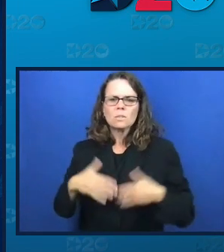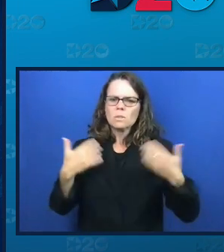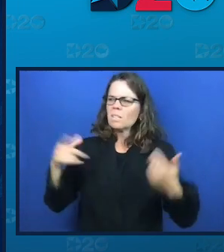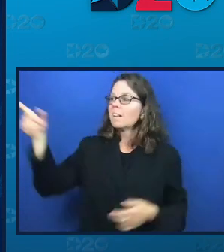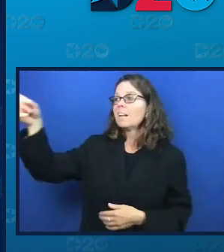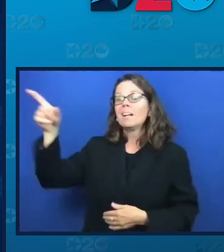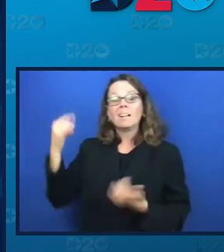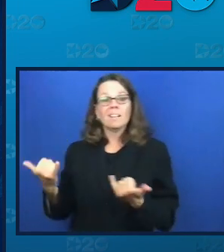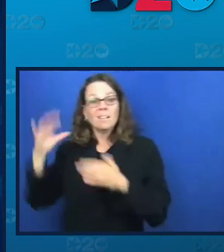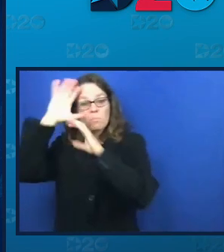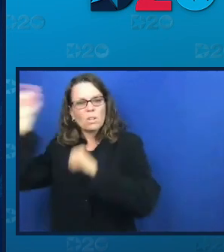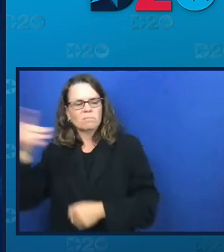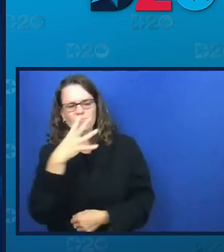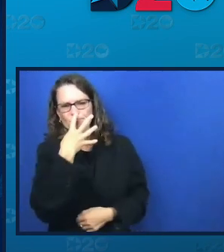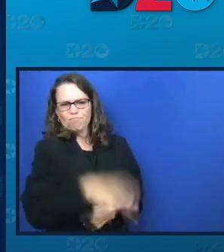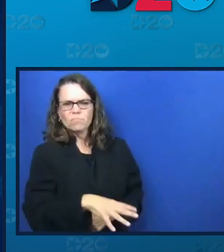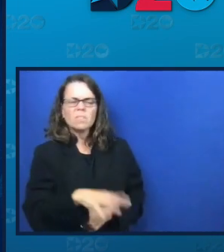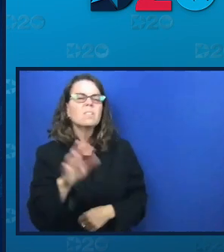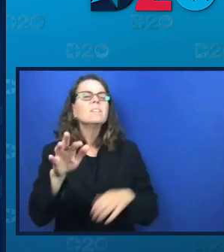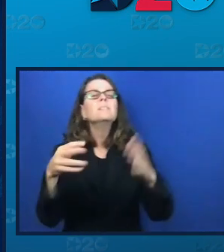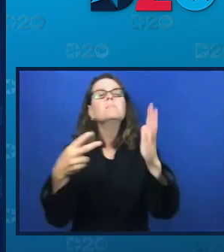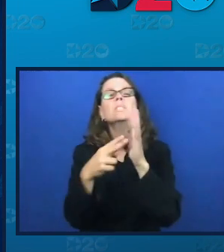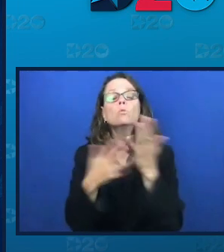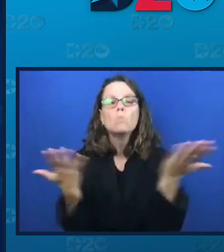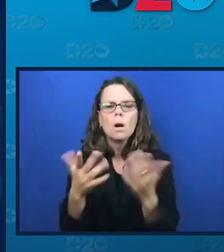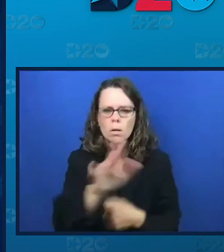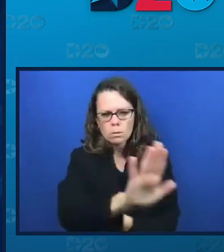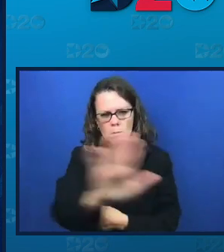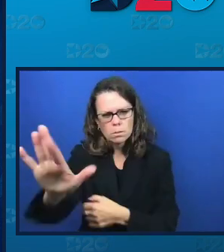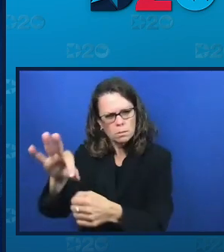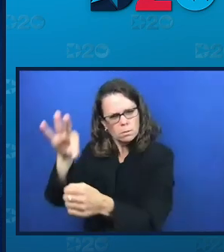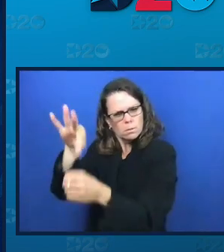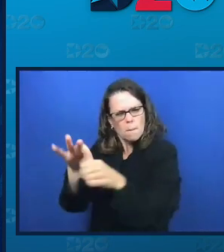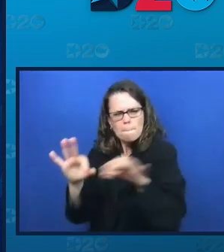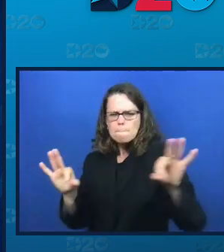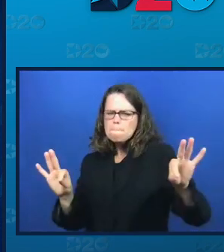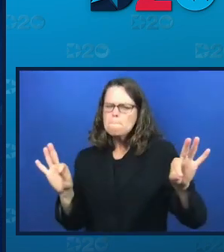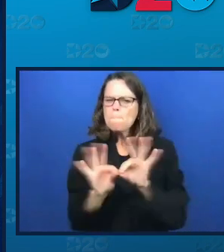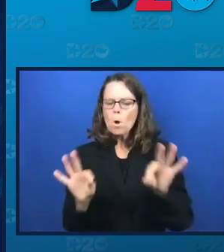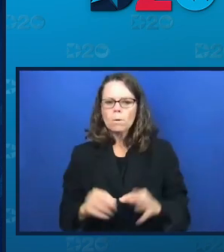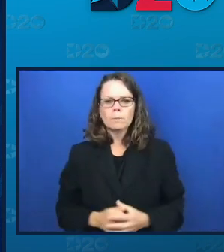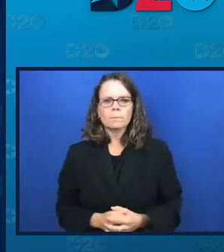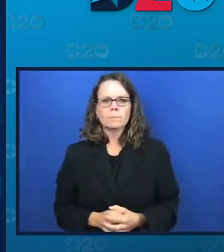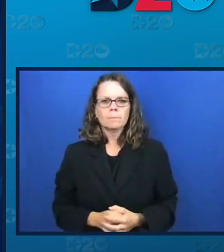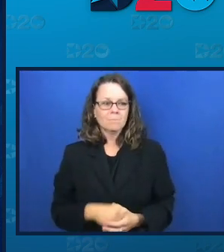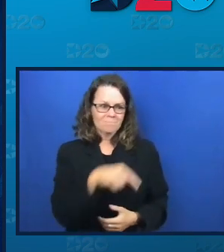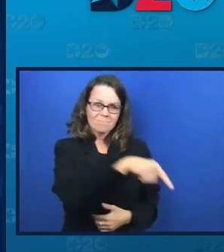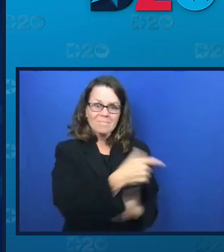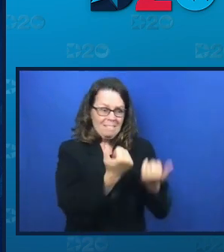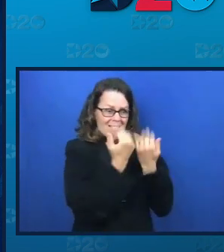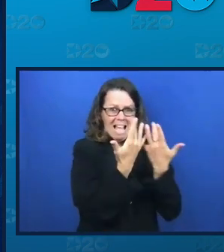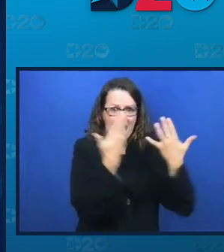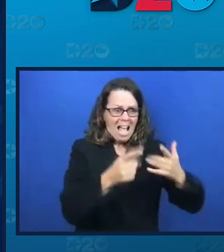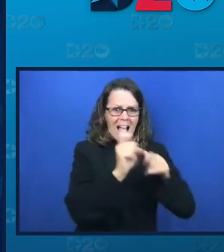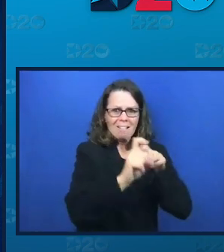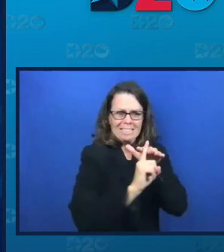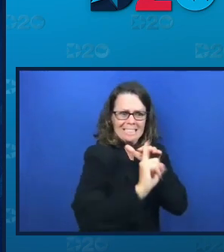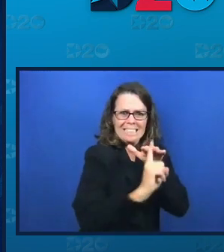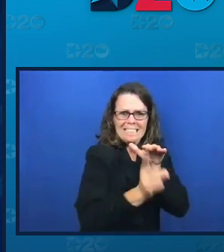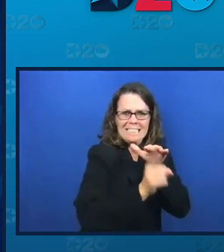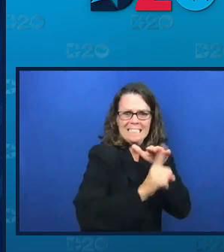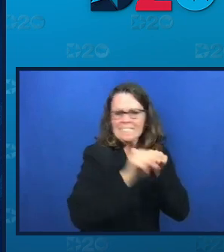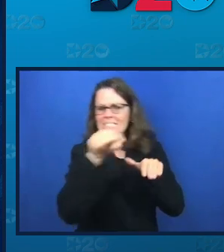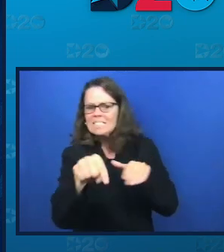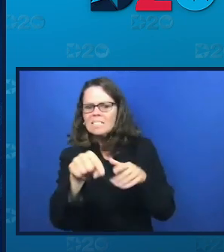our relief centers, one of our evacuation centers, just to jump out of the car and just express my deep reverence,